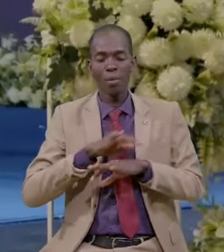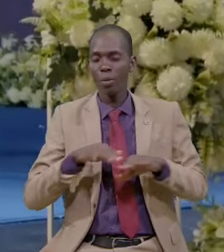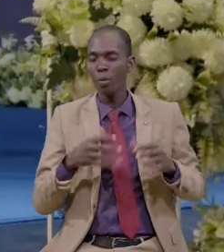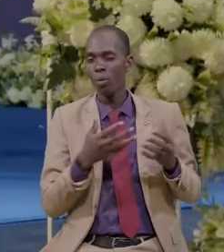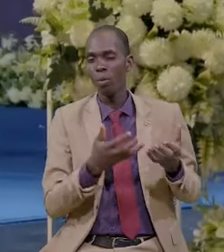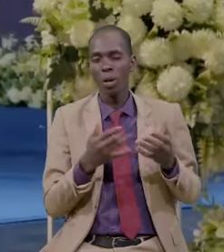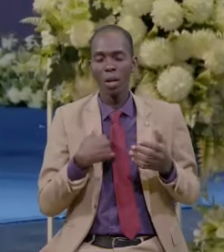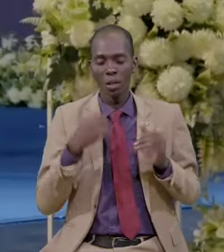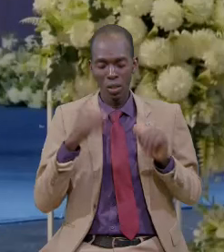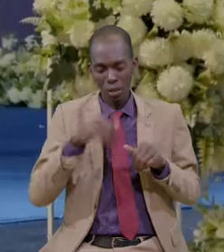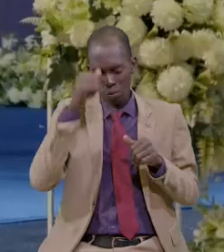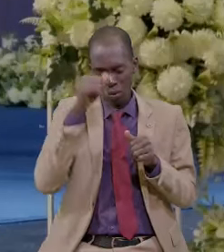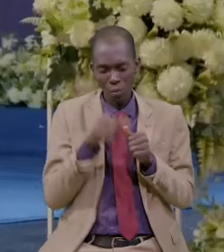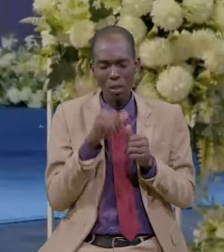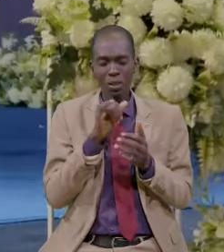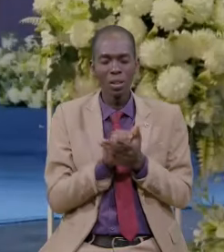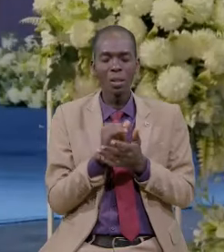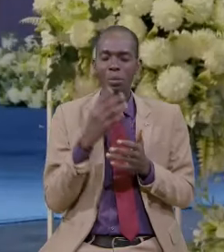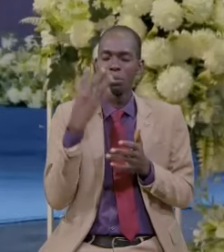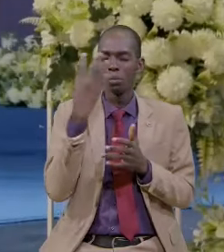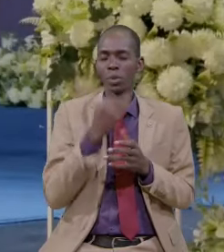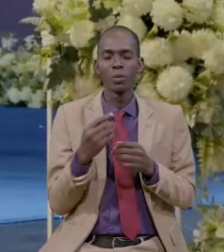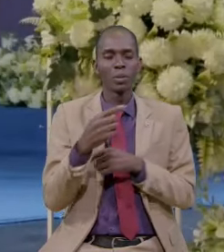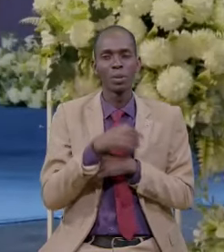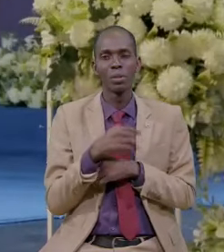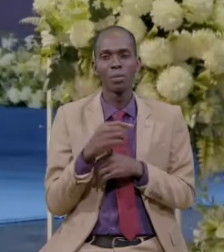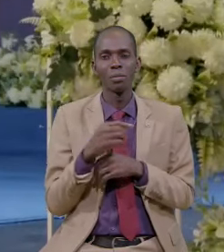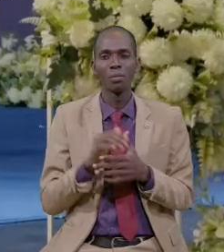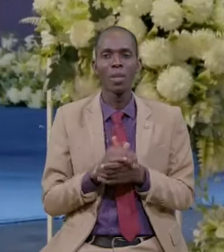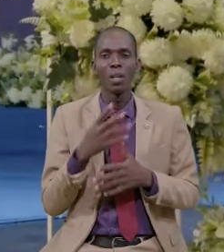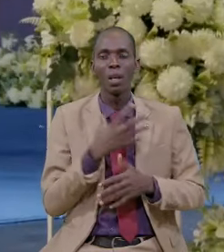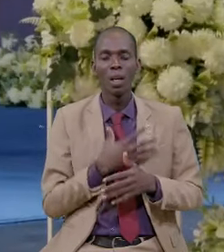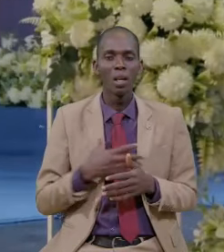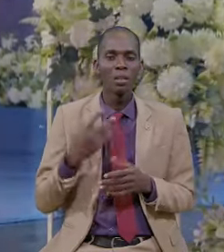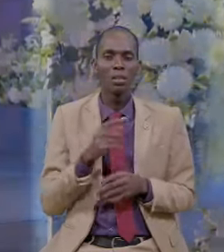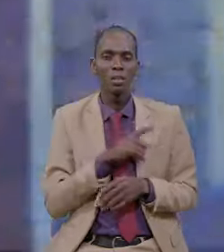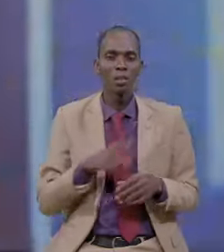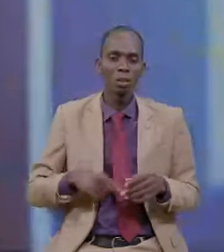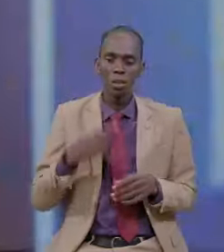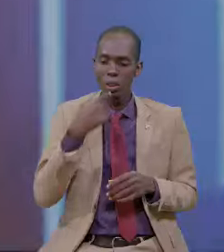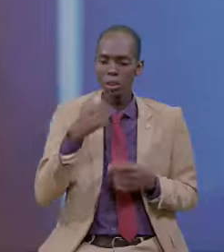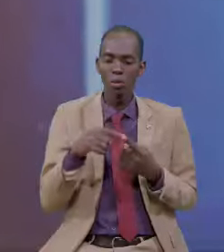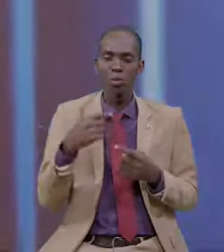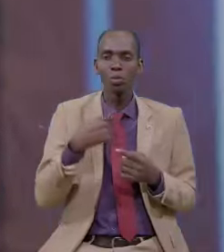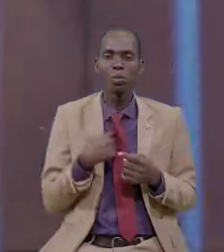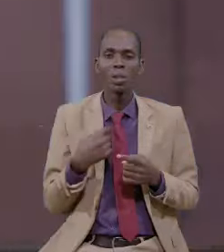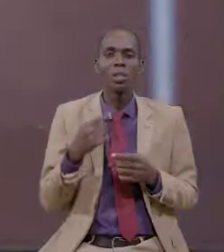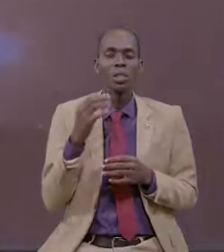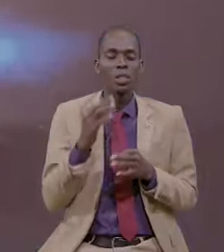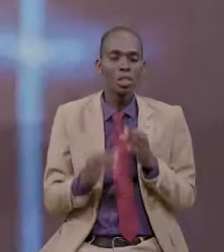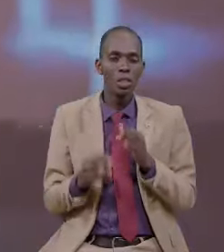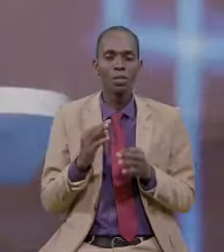day, glorious day. Very simple. And the Lord spoke to me. And he said, if you